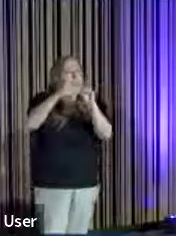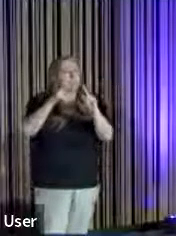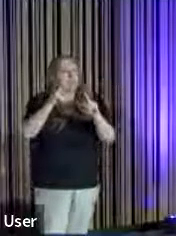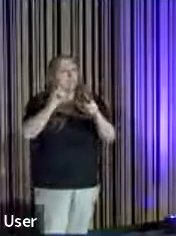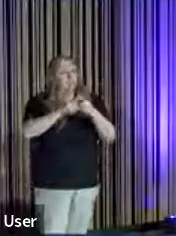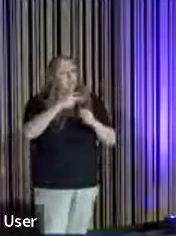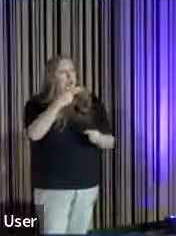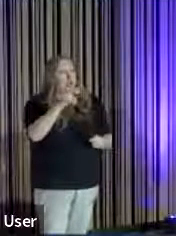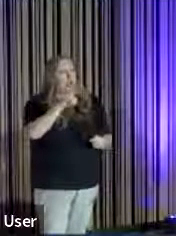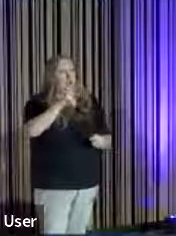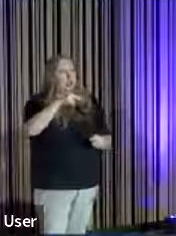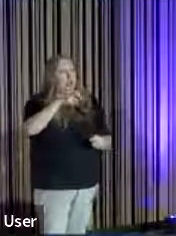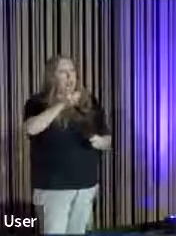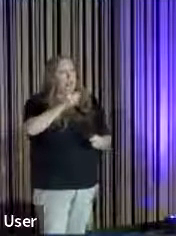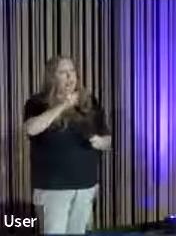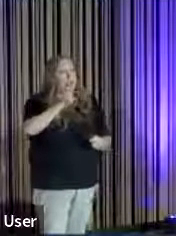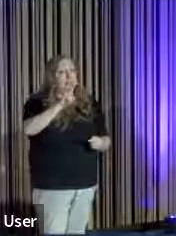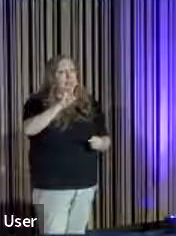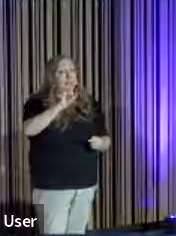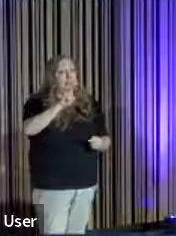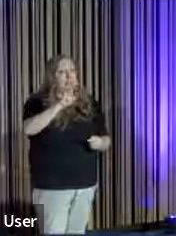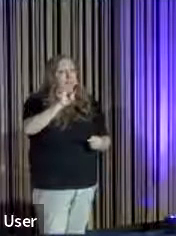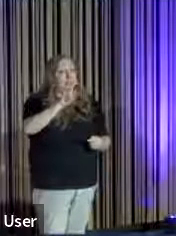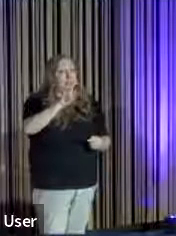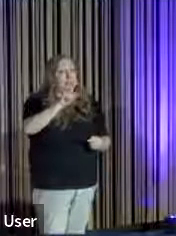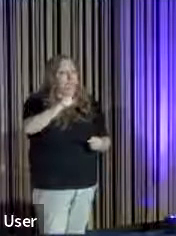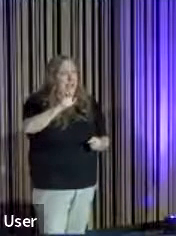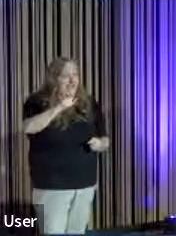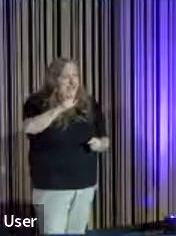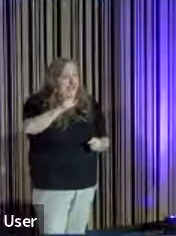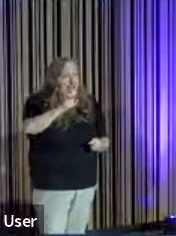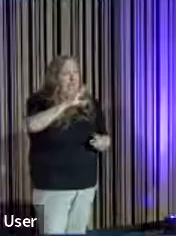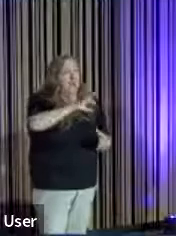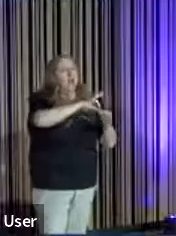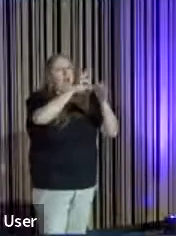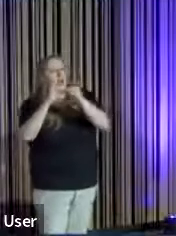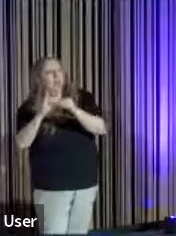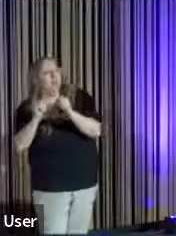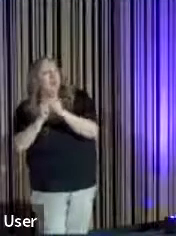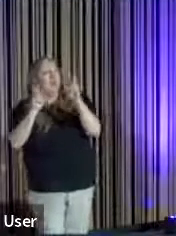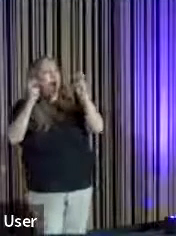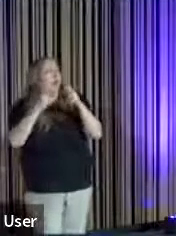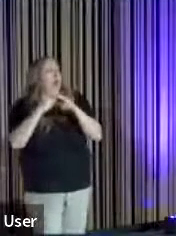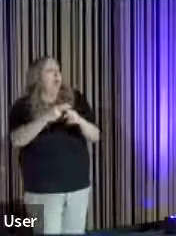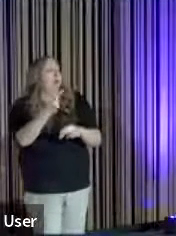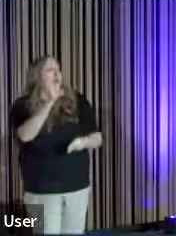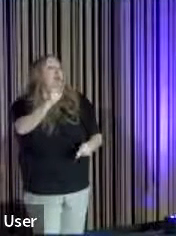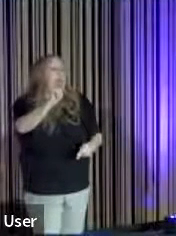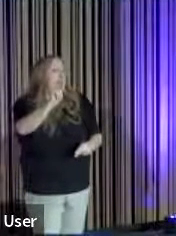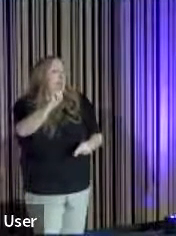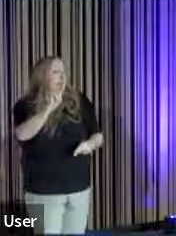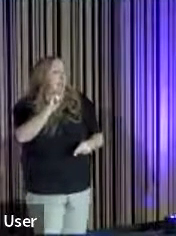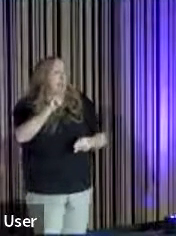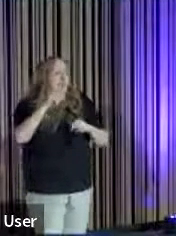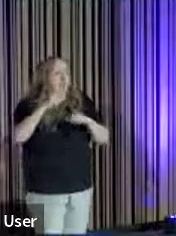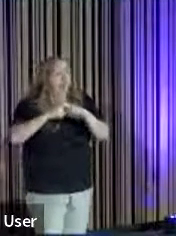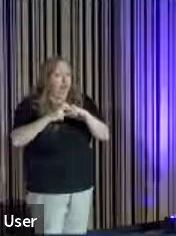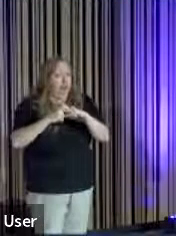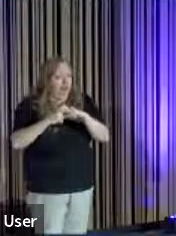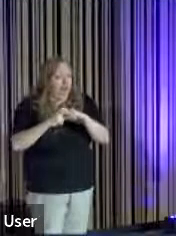viridae. And they also offer a link directly to the giant viruses. Interestingly, with respect